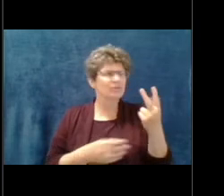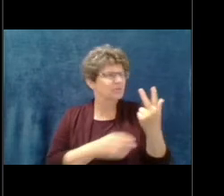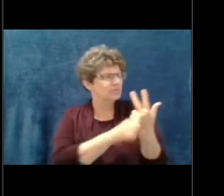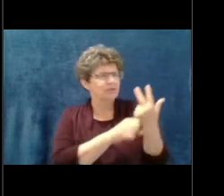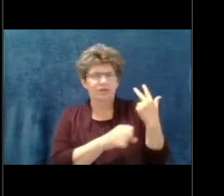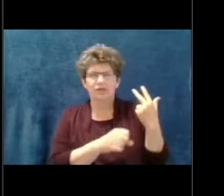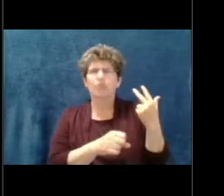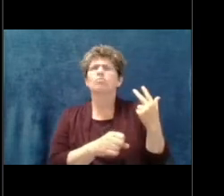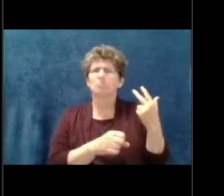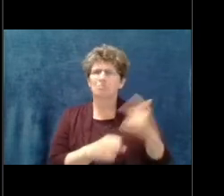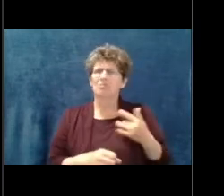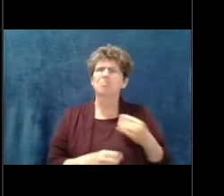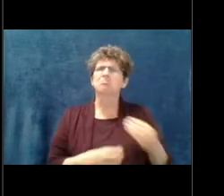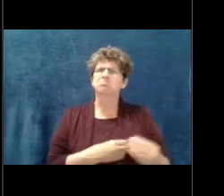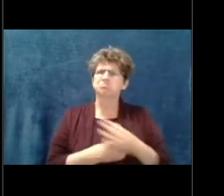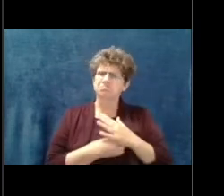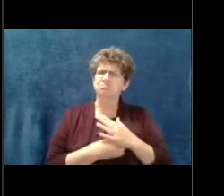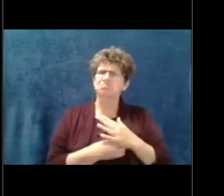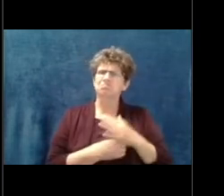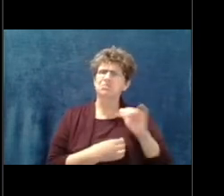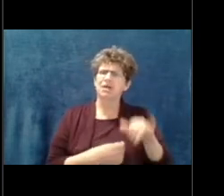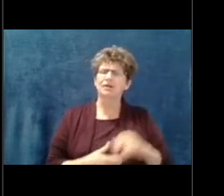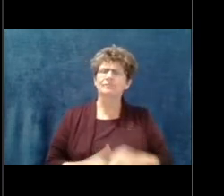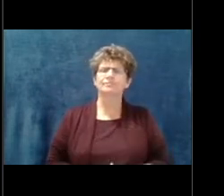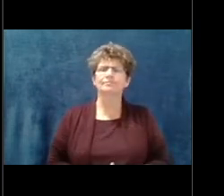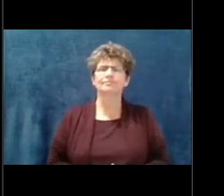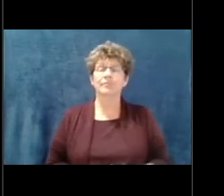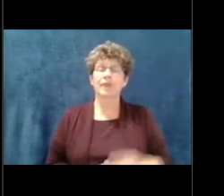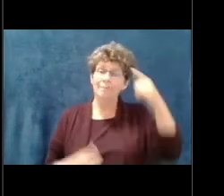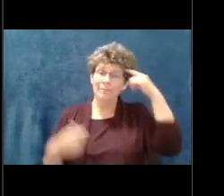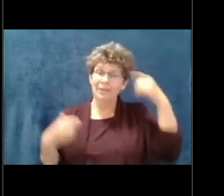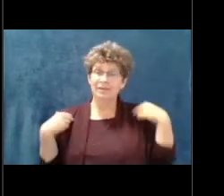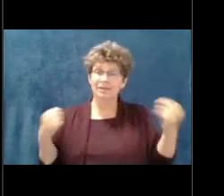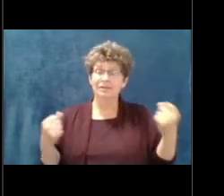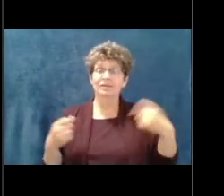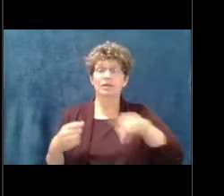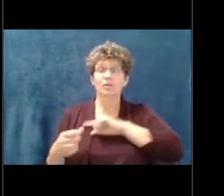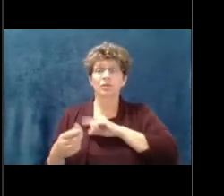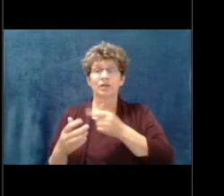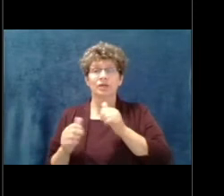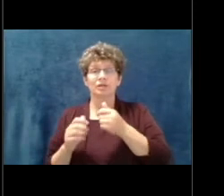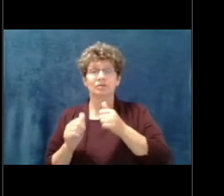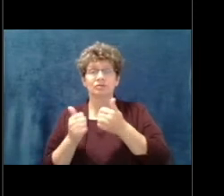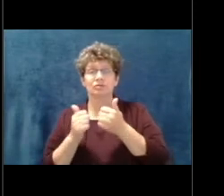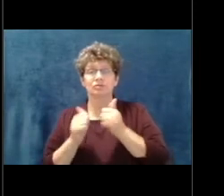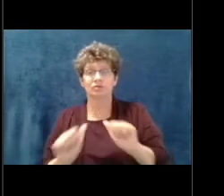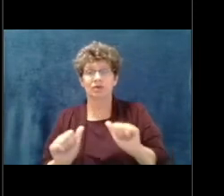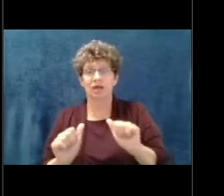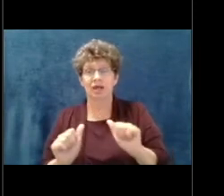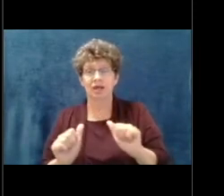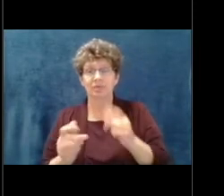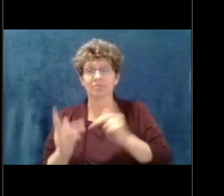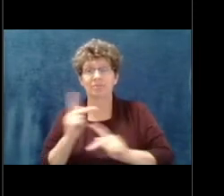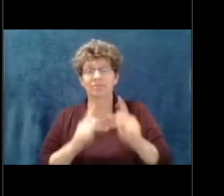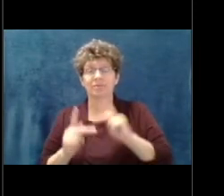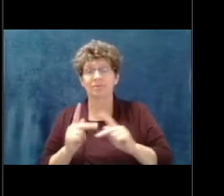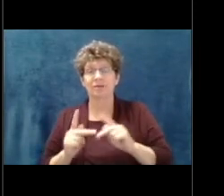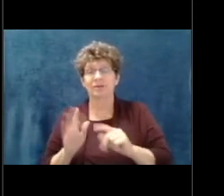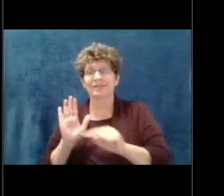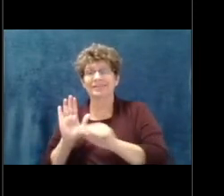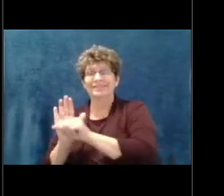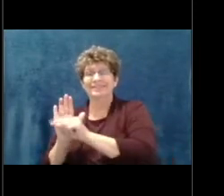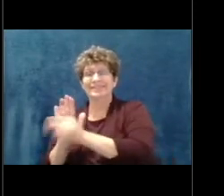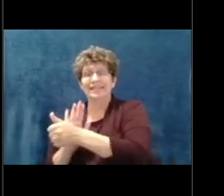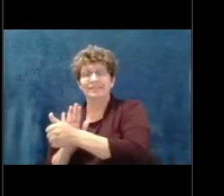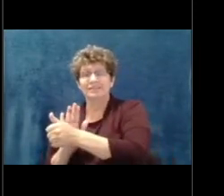health, we often work on taking people from -10 to 0. We treat depression, we treat